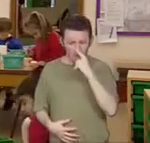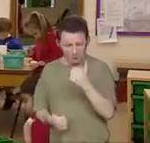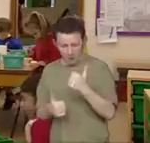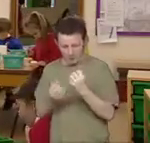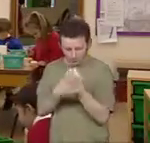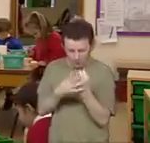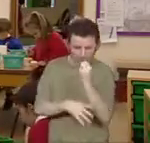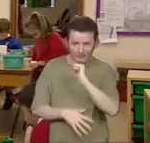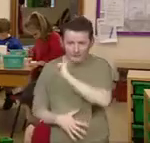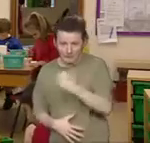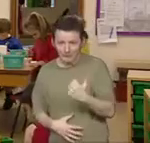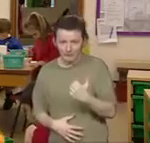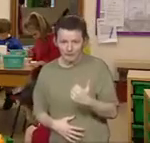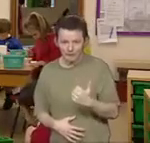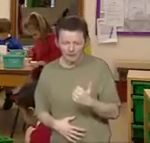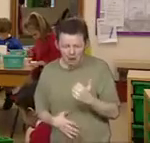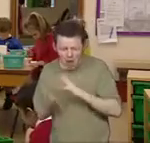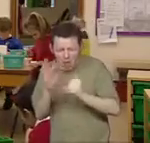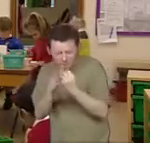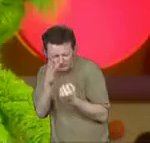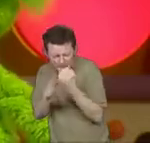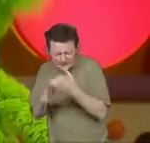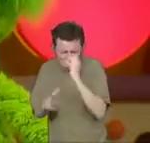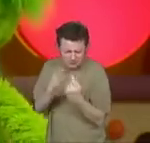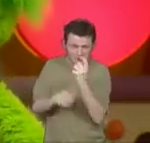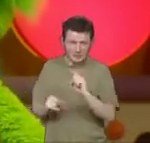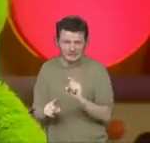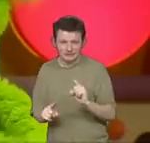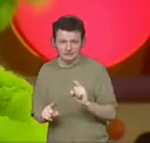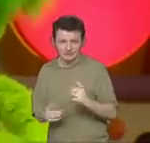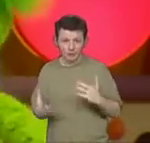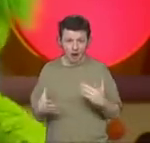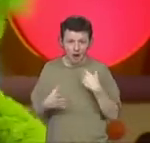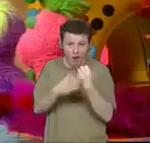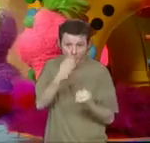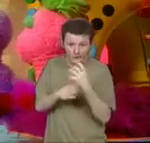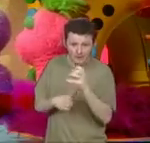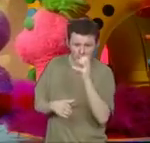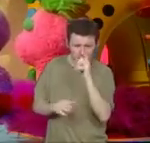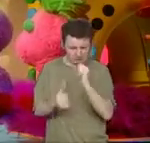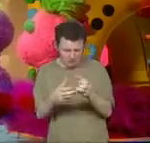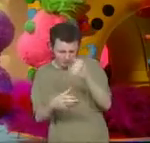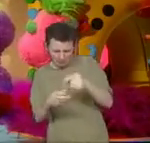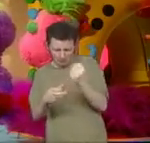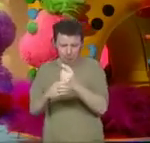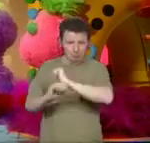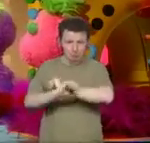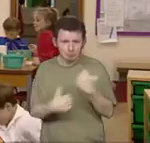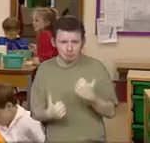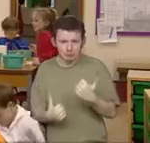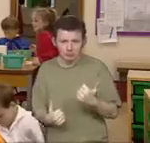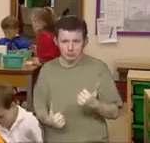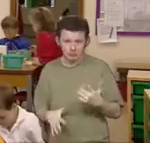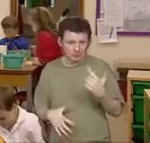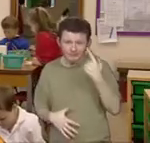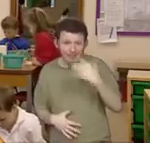fizzy drink, which looks a bit like Hoobo Fizz. Hoobo Fizz? Roma, does it give you the hooby hicks like Hoobo Fizz does?